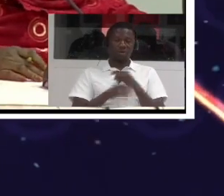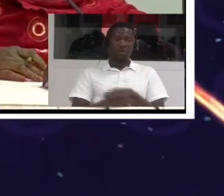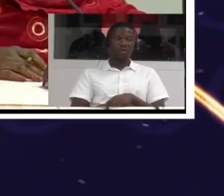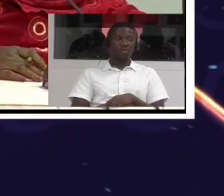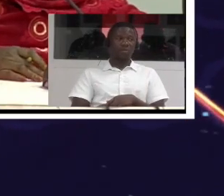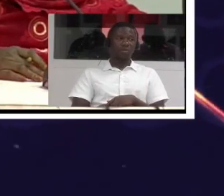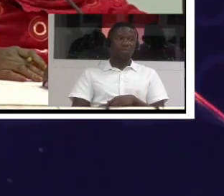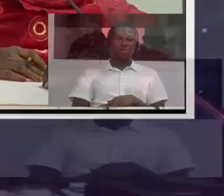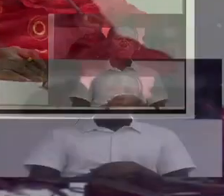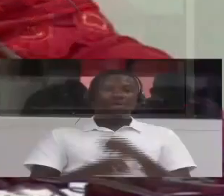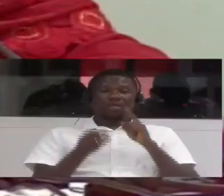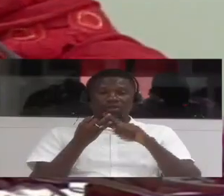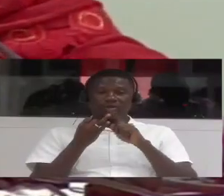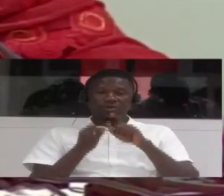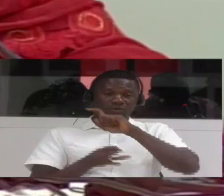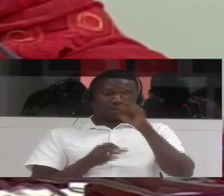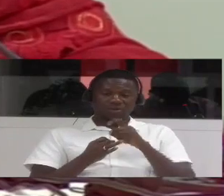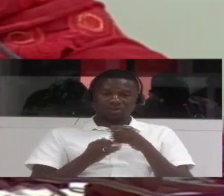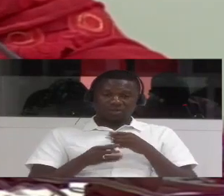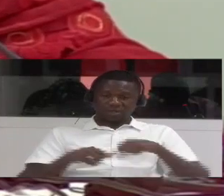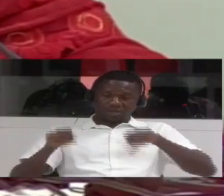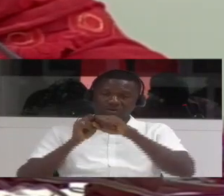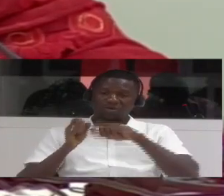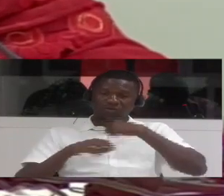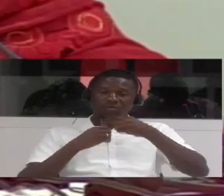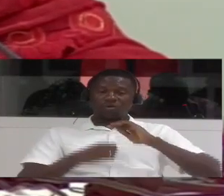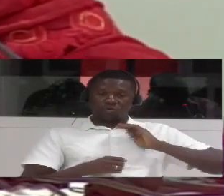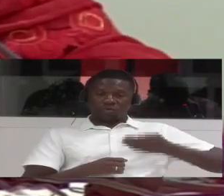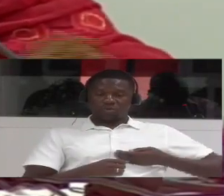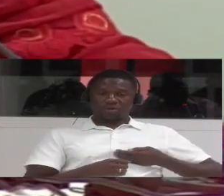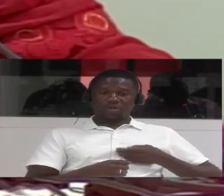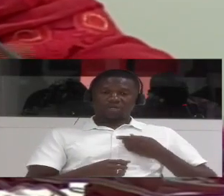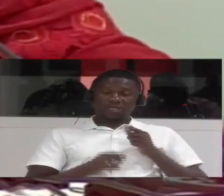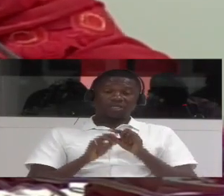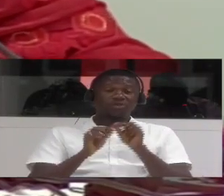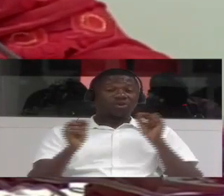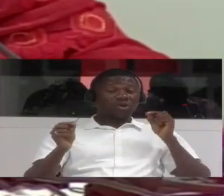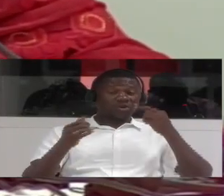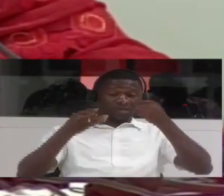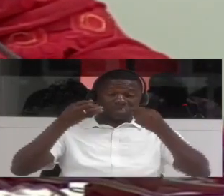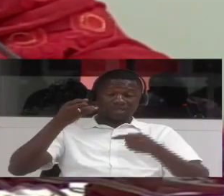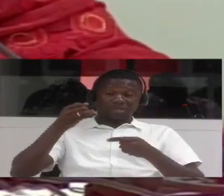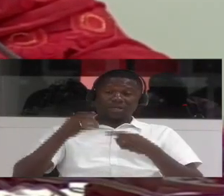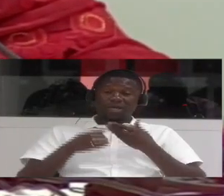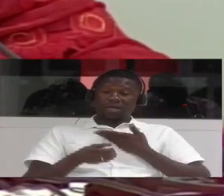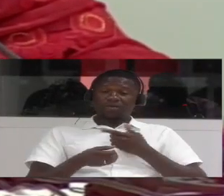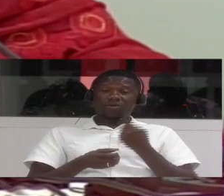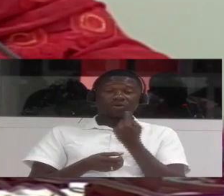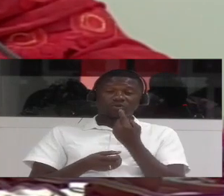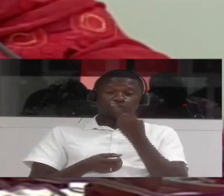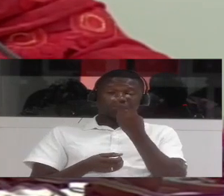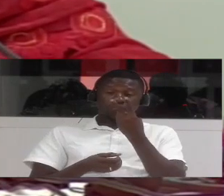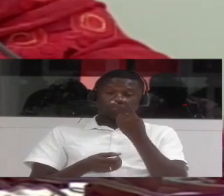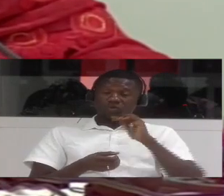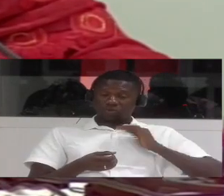Yeah. Yeah. Now, the other one is in the area of women. In this long list, I only got two women's names, that's